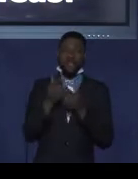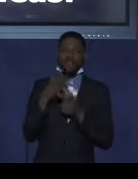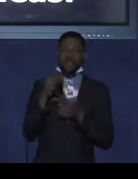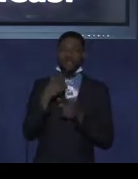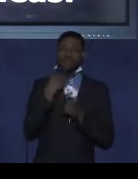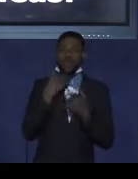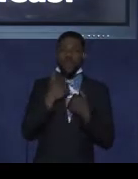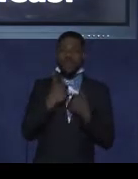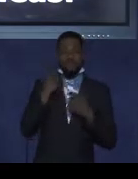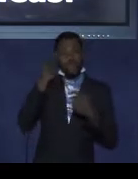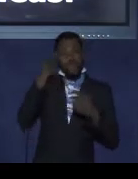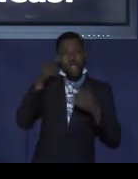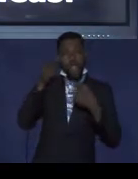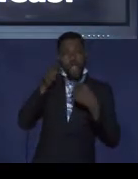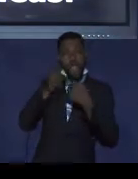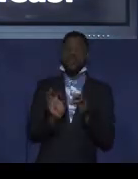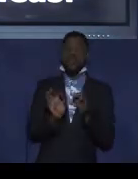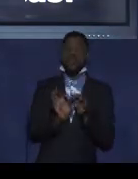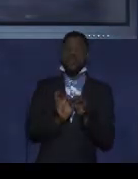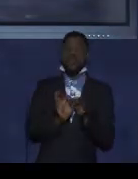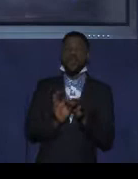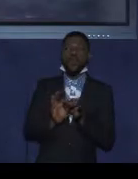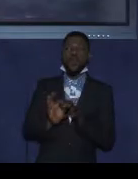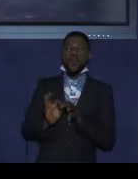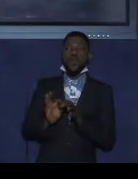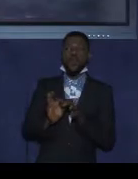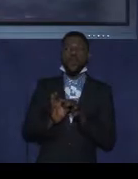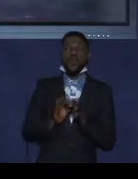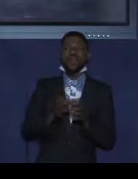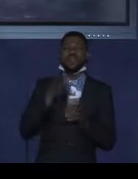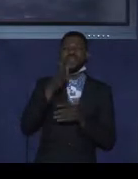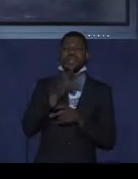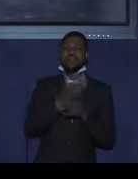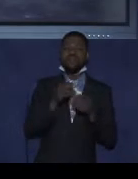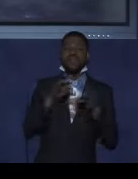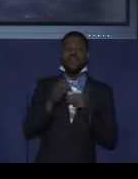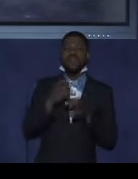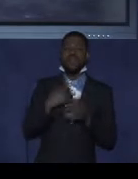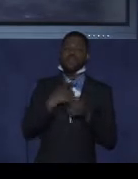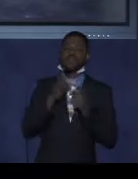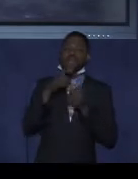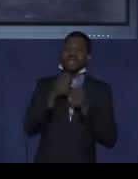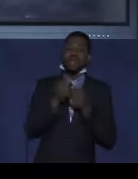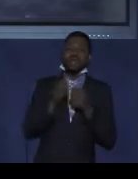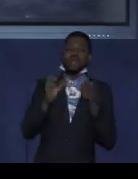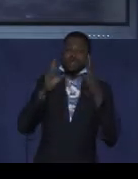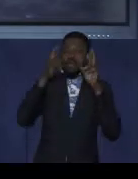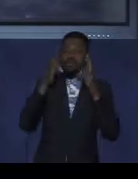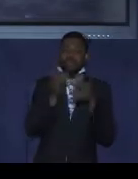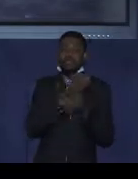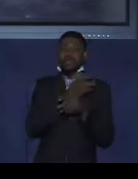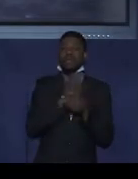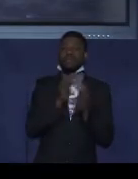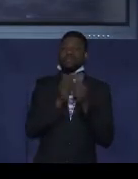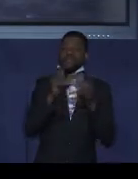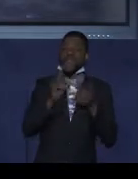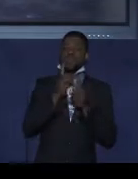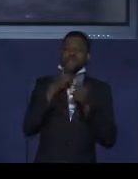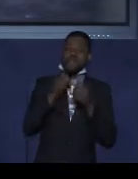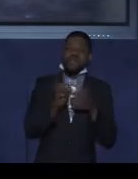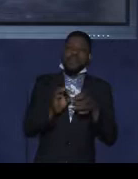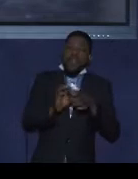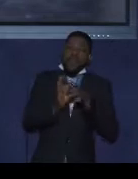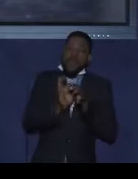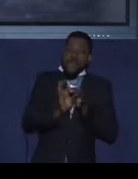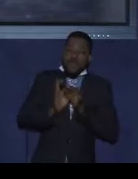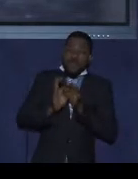who have opposing ideas. Now, there's no way we talk about conflicts that we won't talk about cooperation,